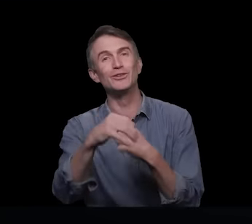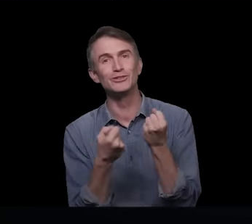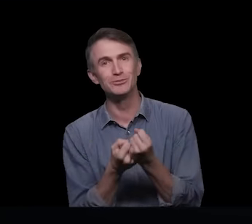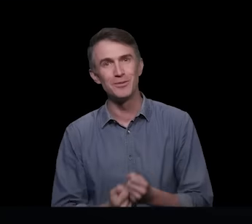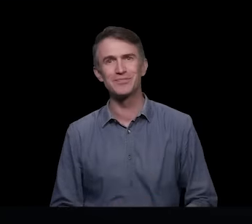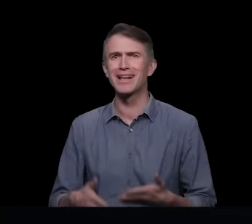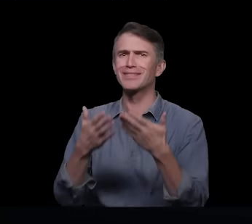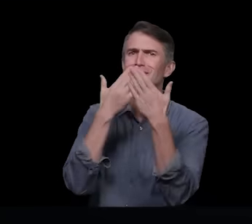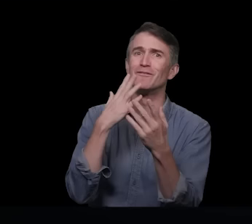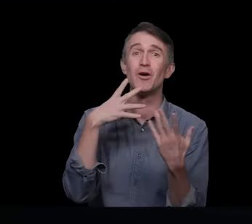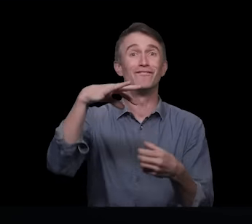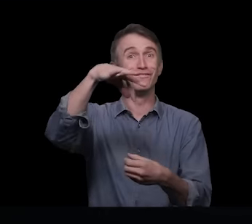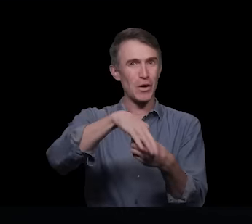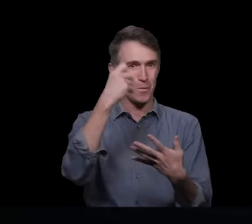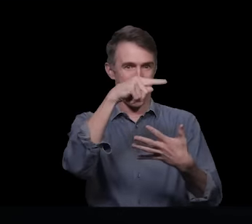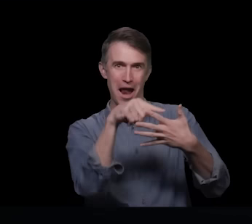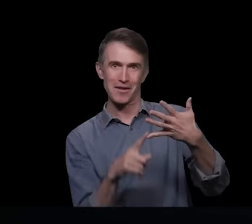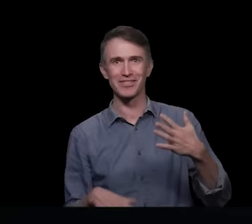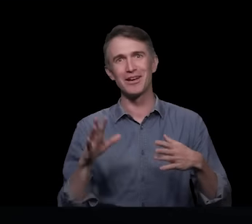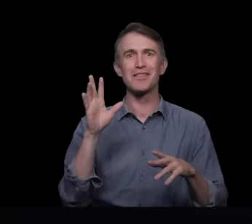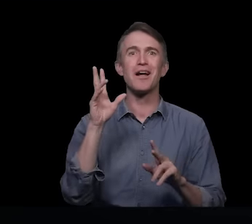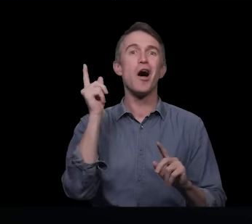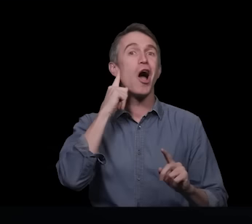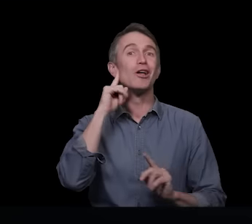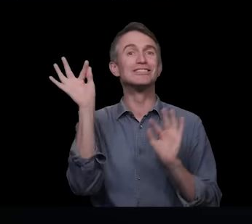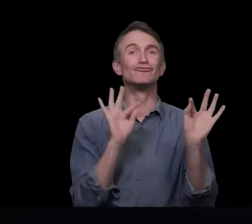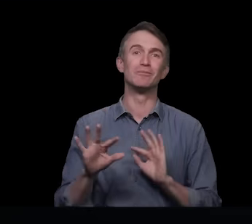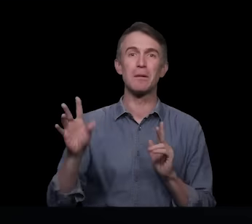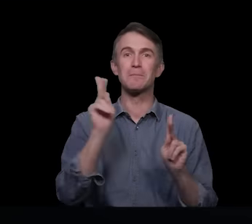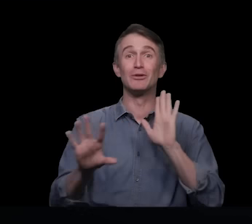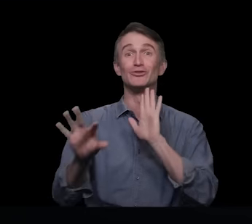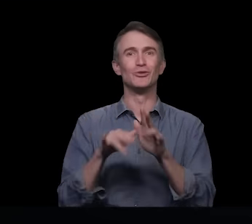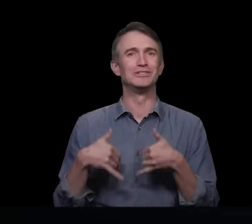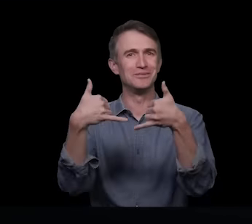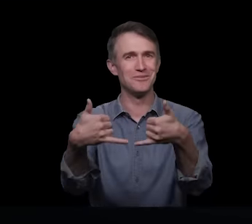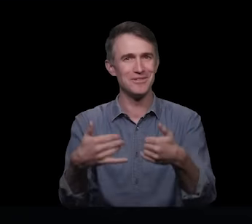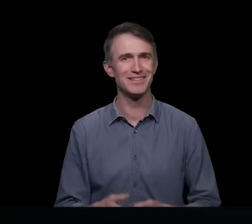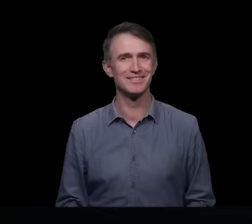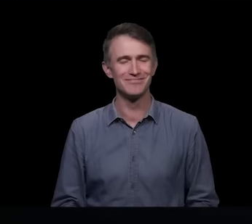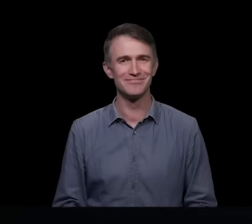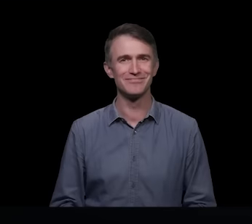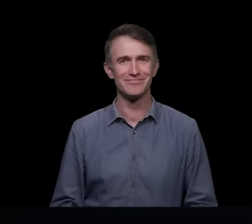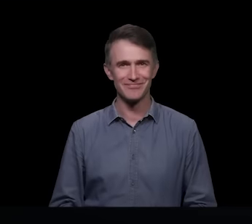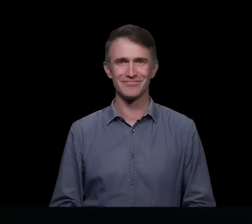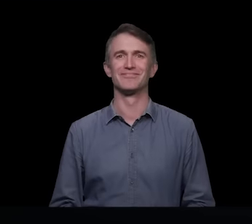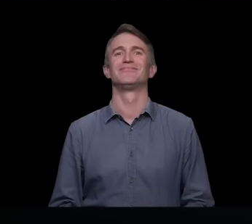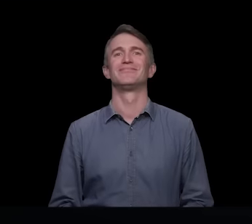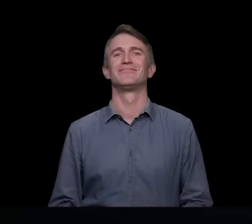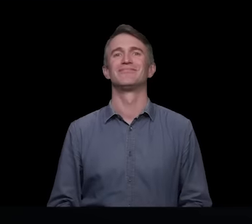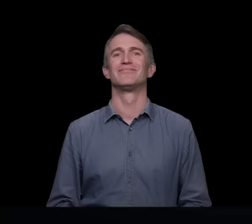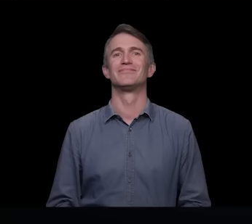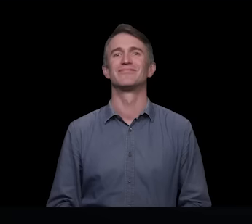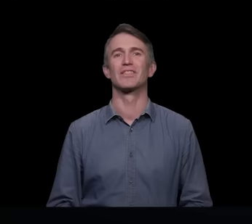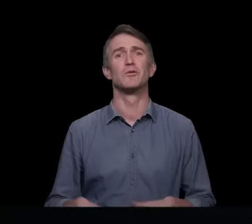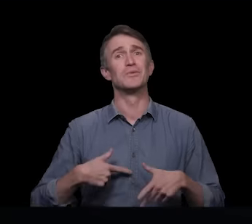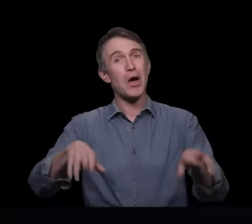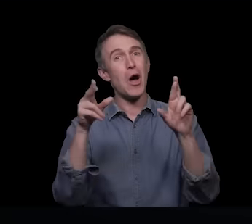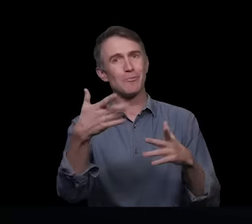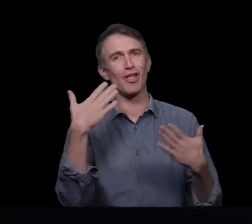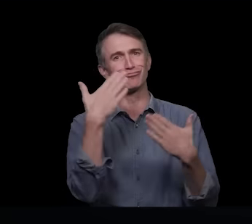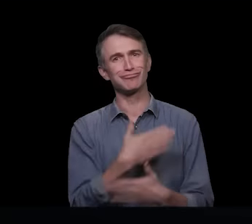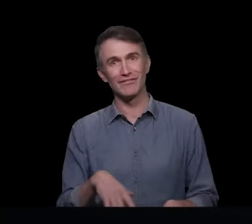support, and thank you for voting for the one and only Audio Description People's Choice Award. We hope that you